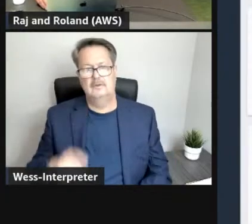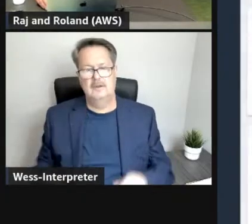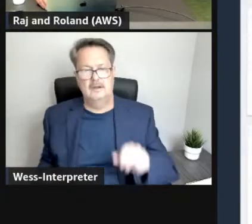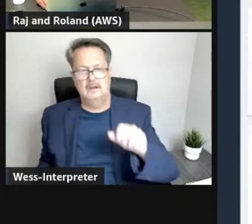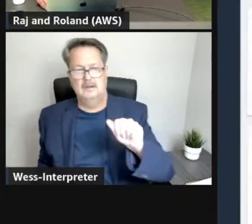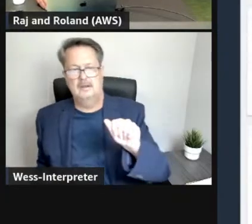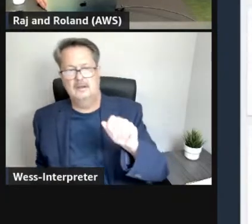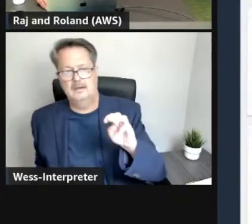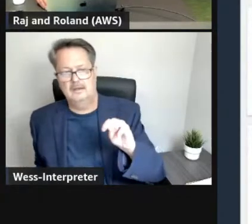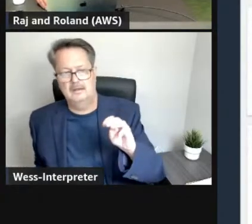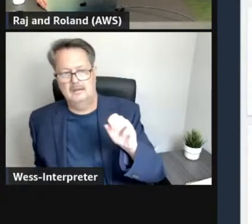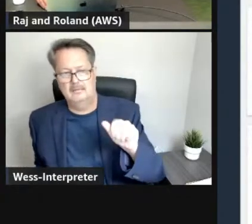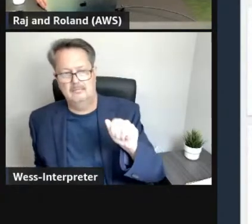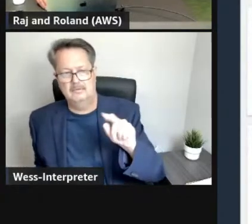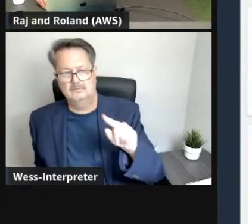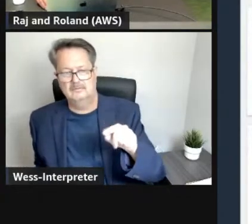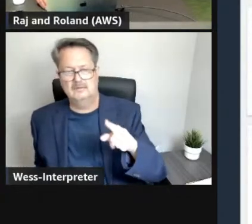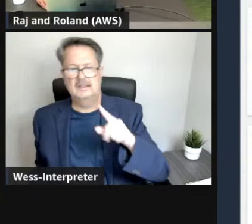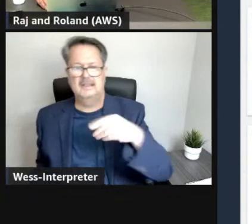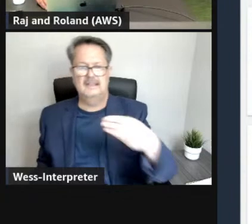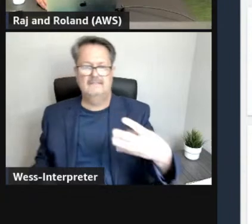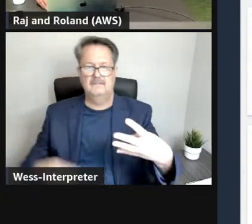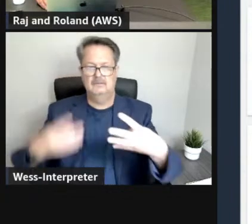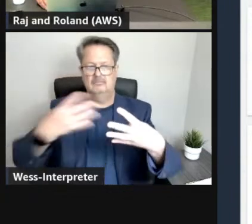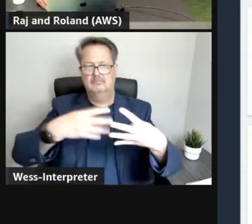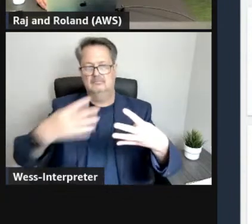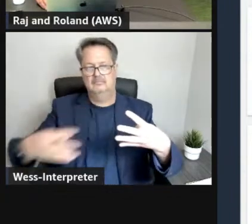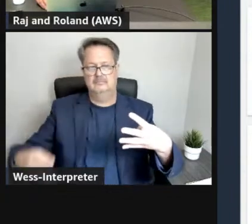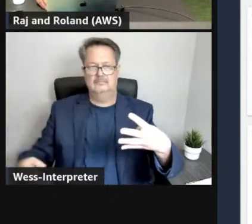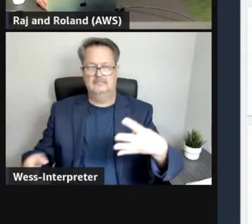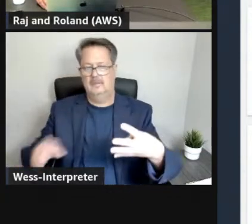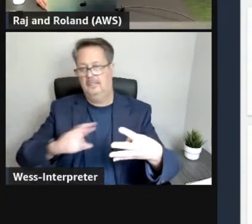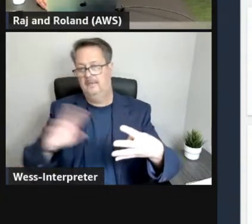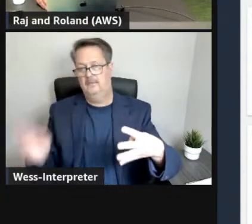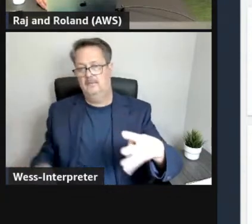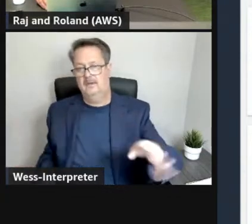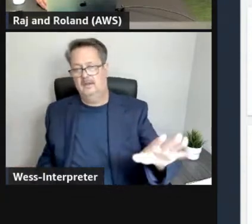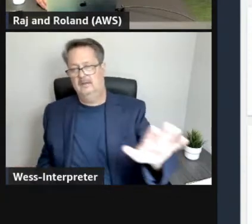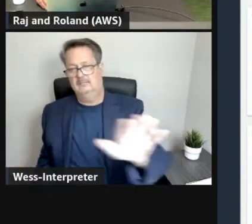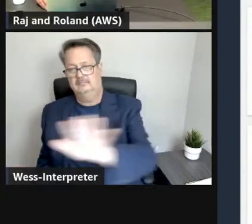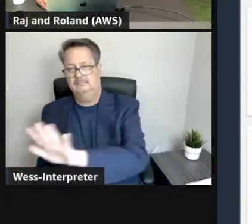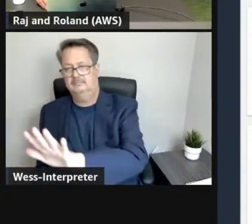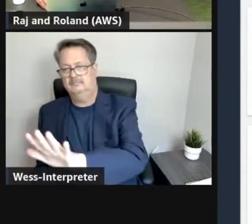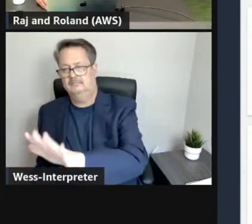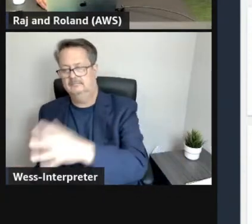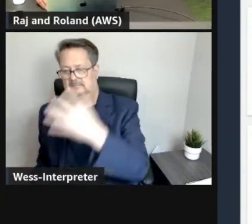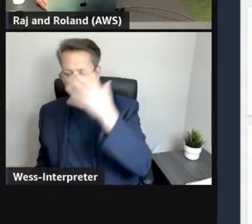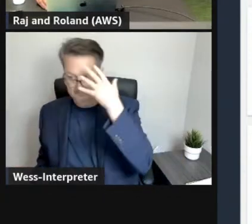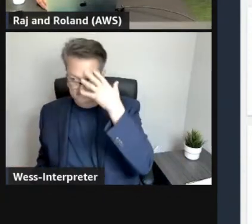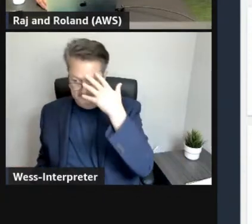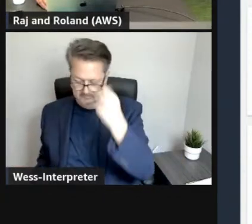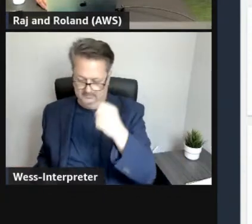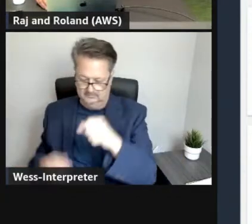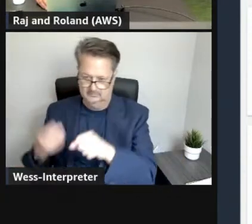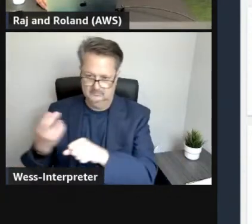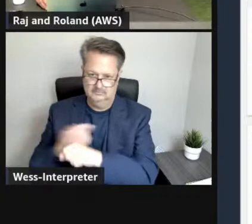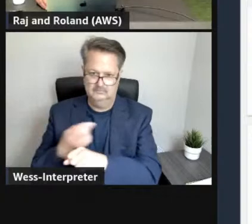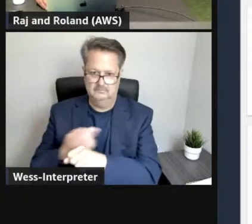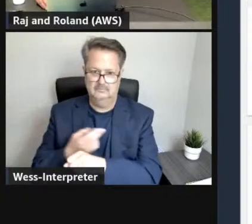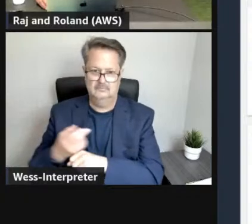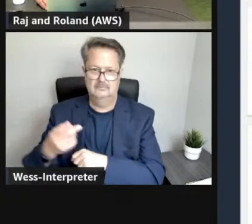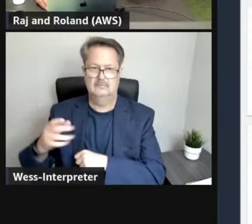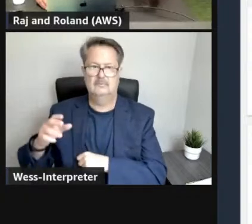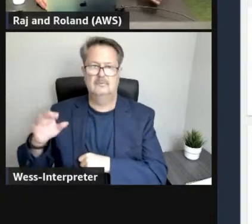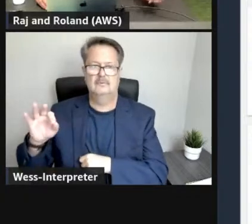give you a matrix like this. On the right of your screen, you can see it's showing the CPU and memory utilization of Fargate, using which you can